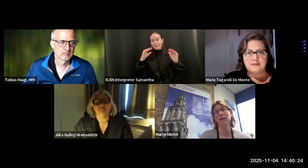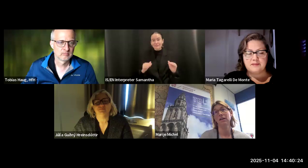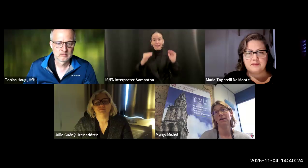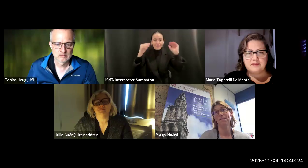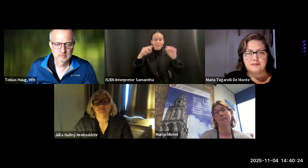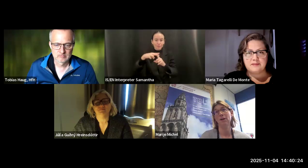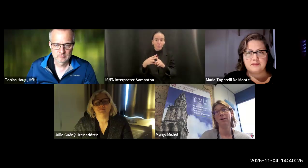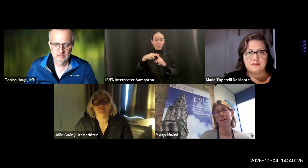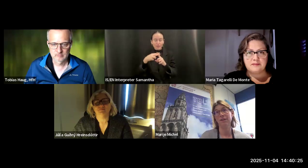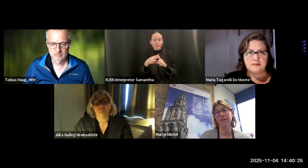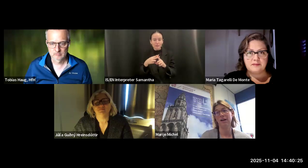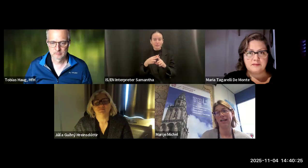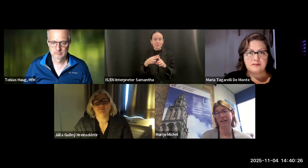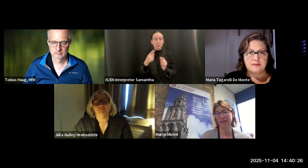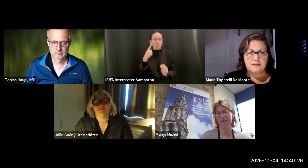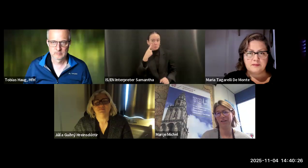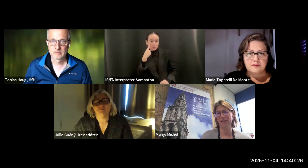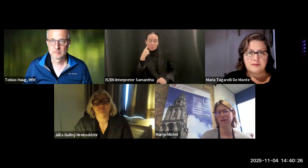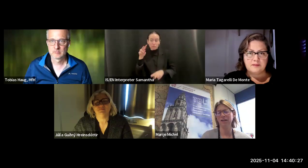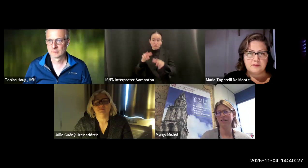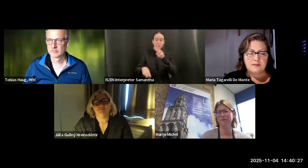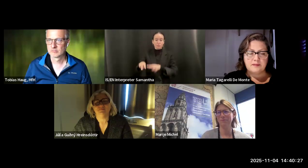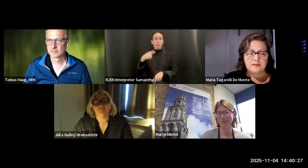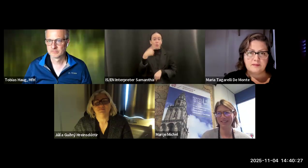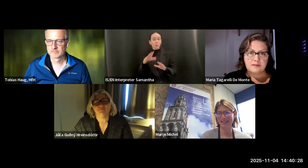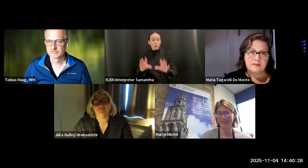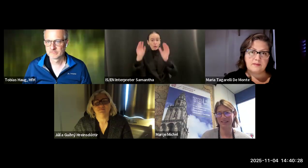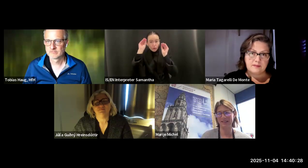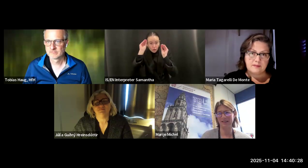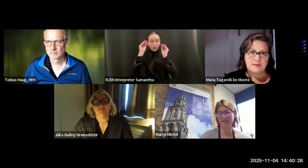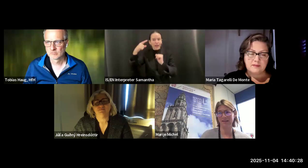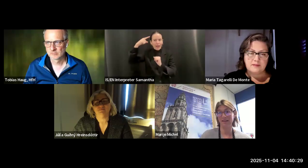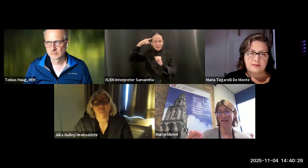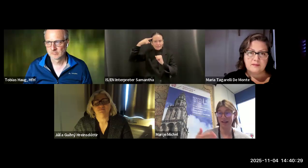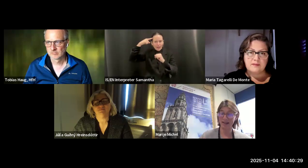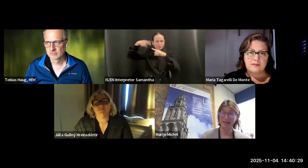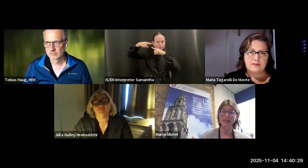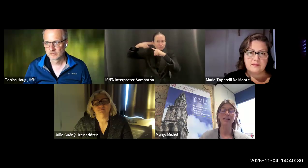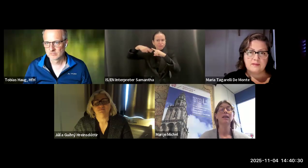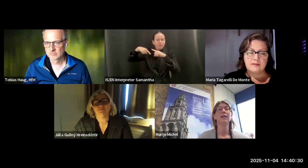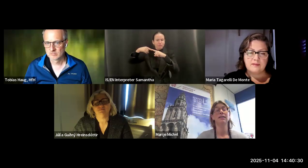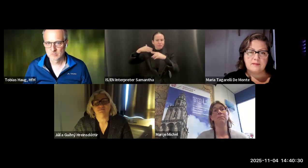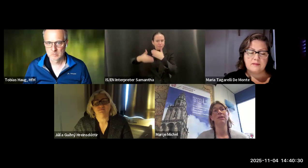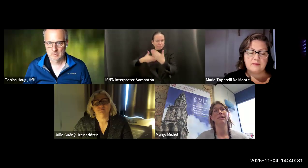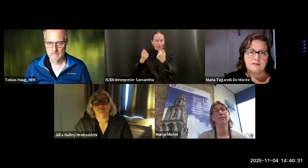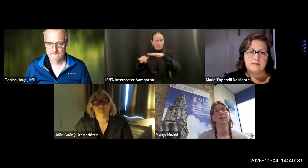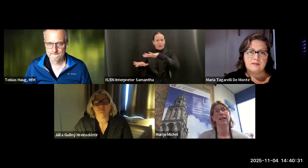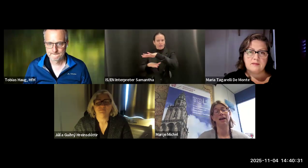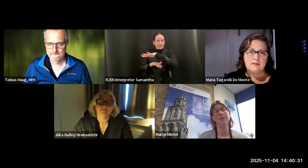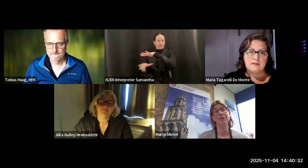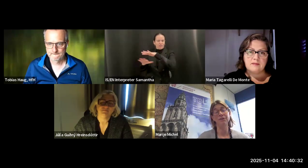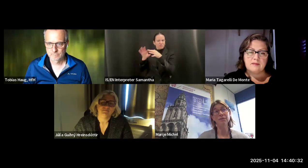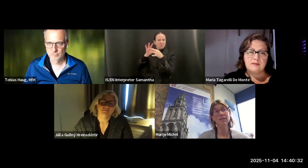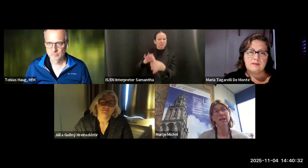whether learners are engaging in the cognitive processes that underlie